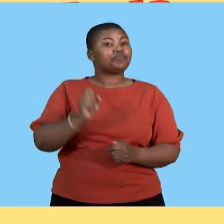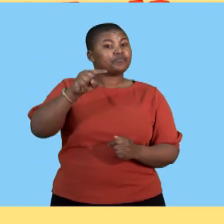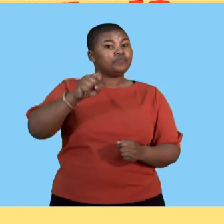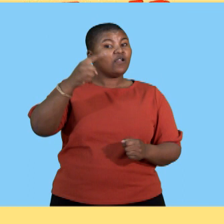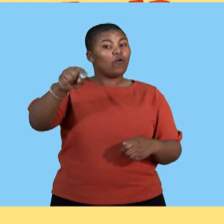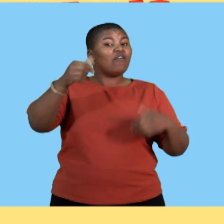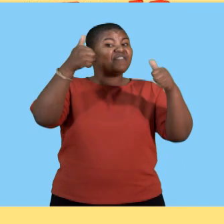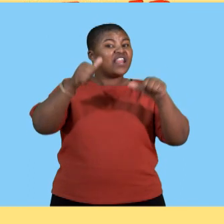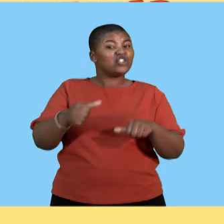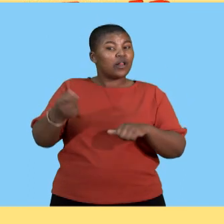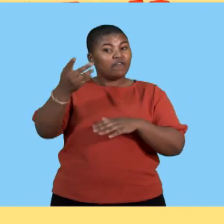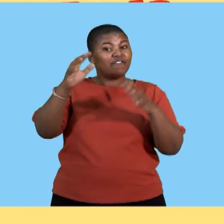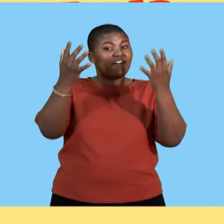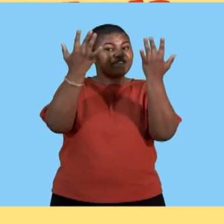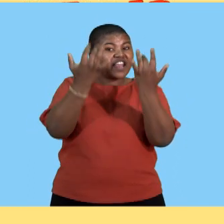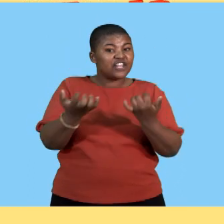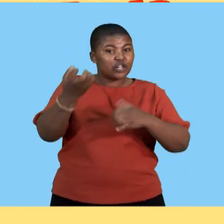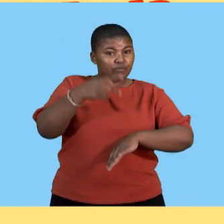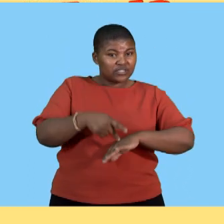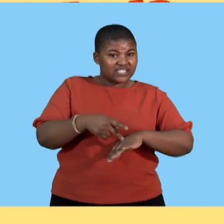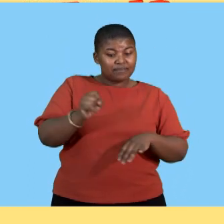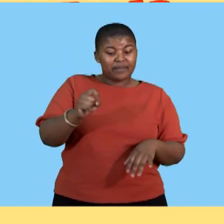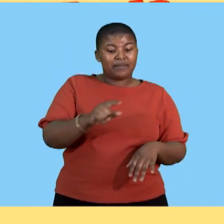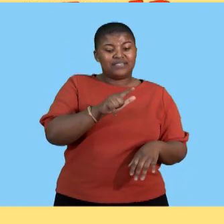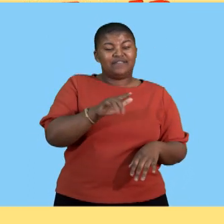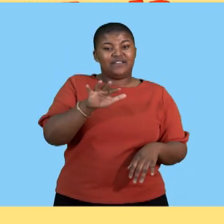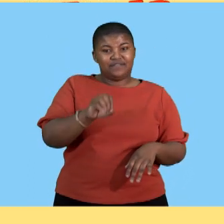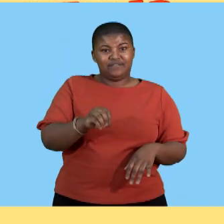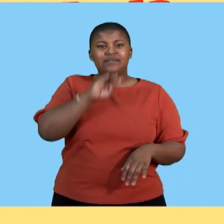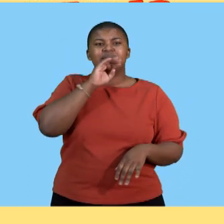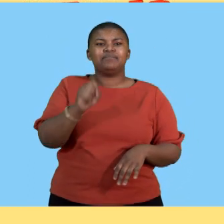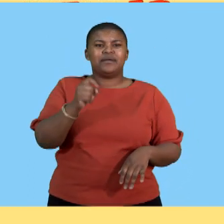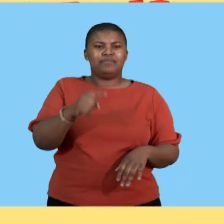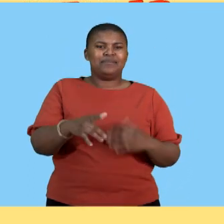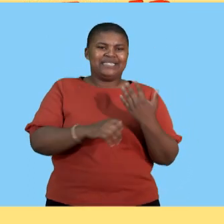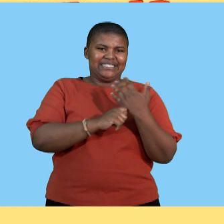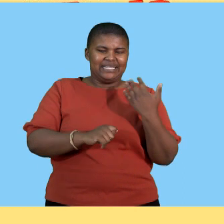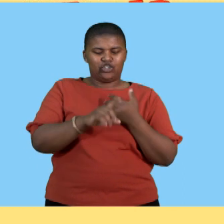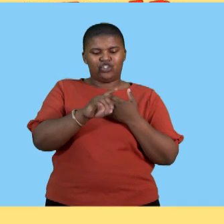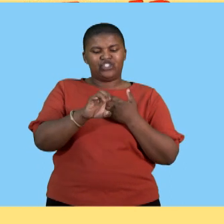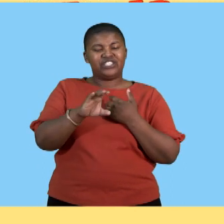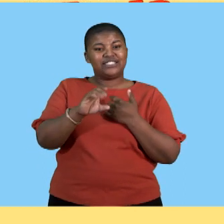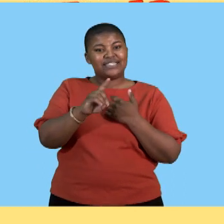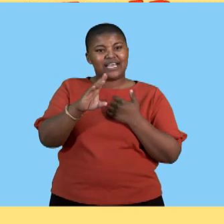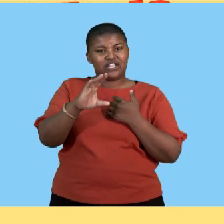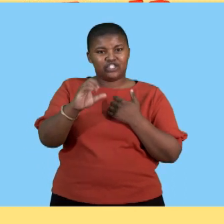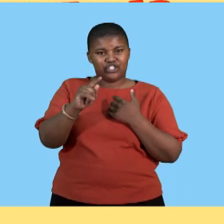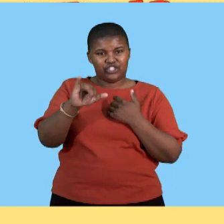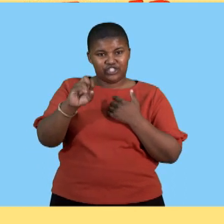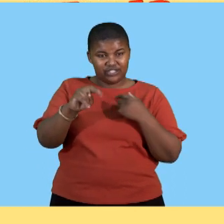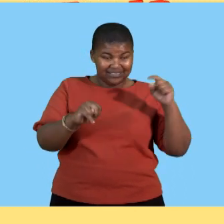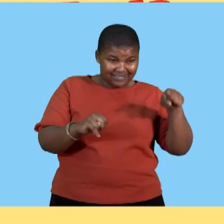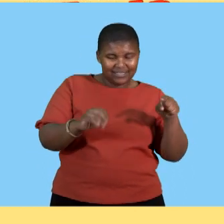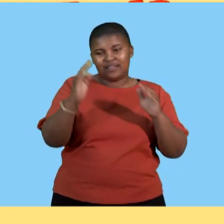of financial position, this 750 in trade and other payables, this is a deduction and this is